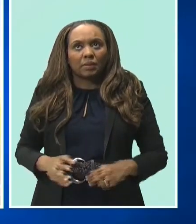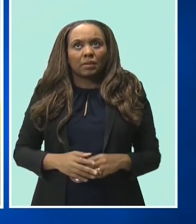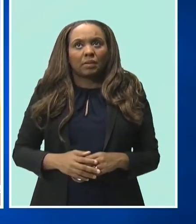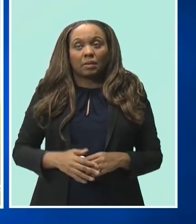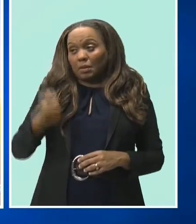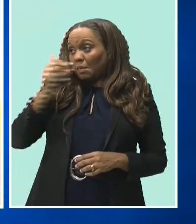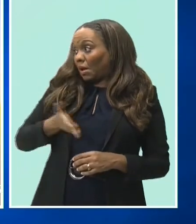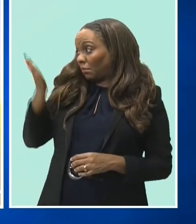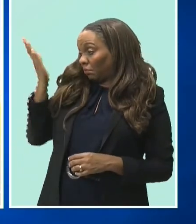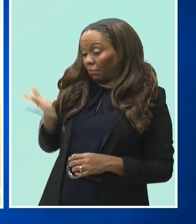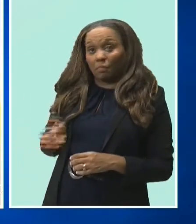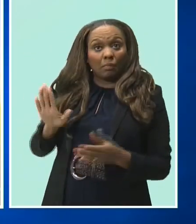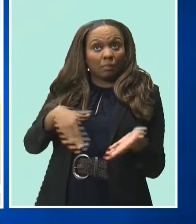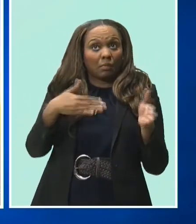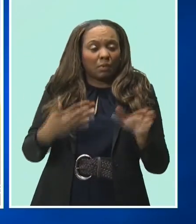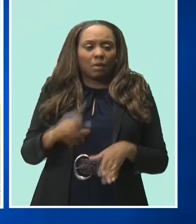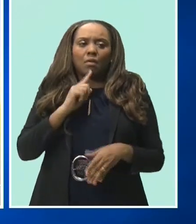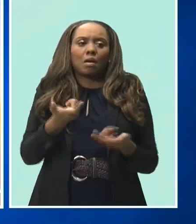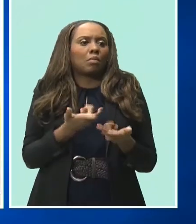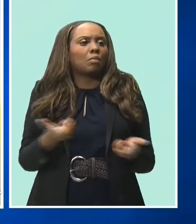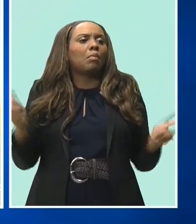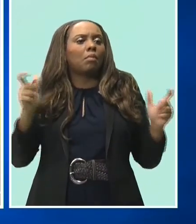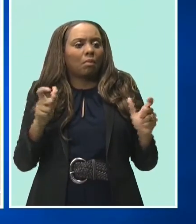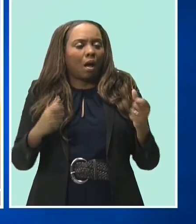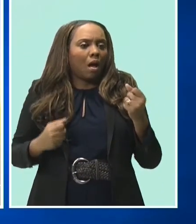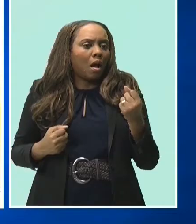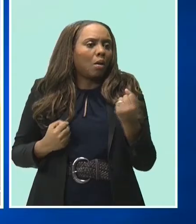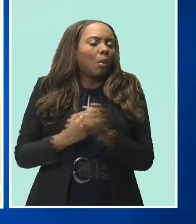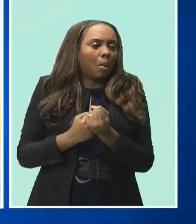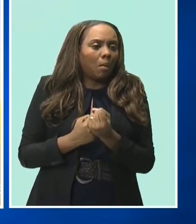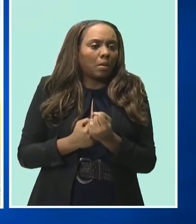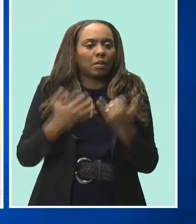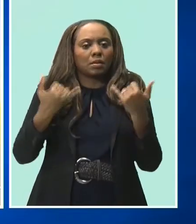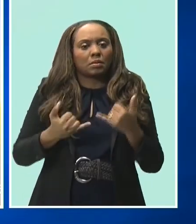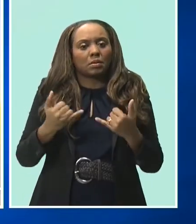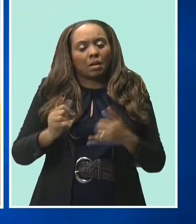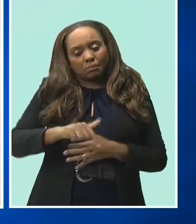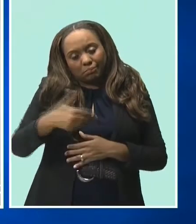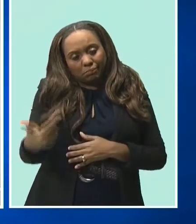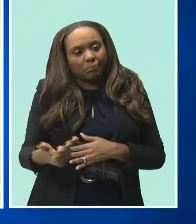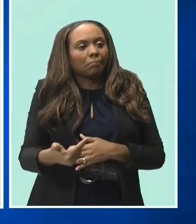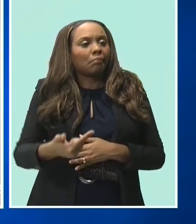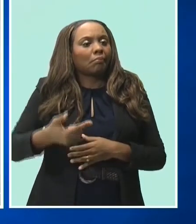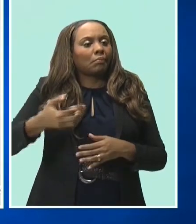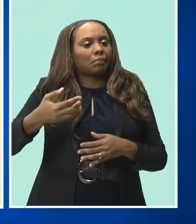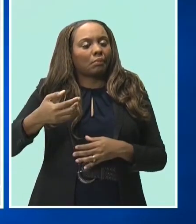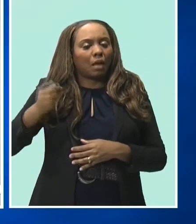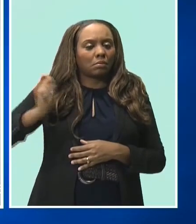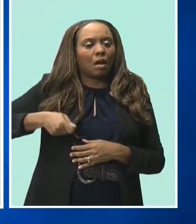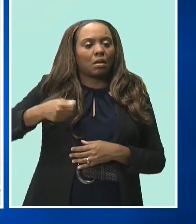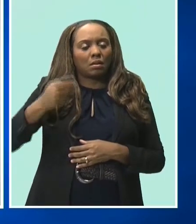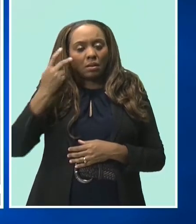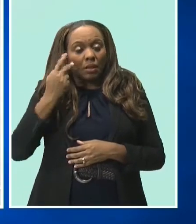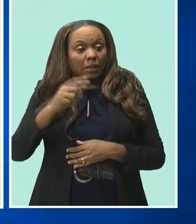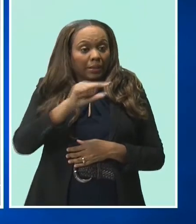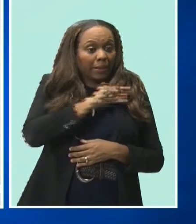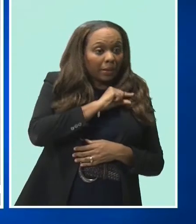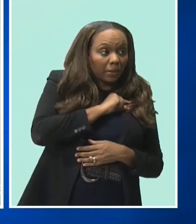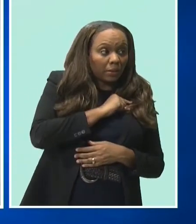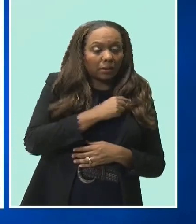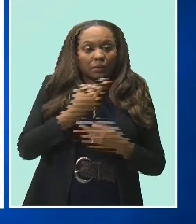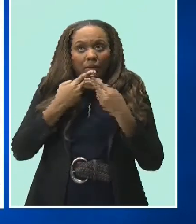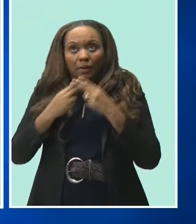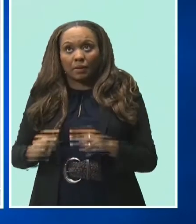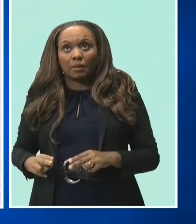slain Bruce Greenaway, this is a major development. Now it's over to the judicial process to determine the guilt or innocence of these 3 men and